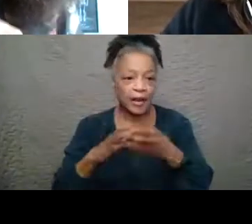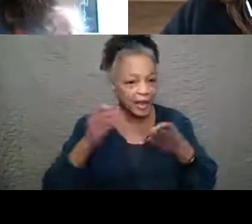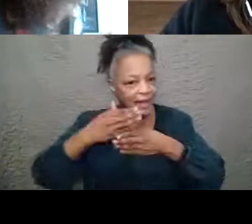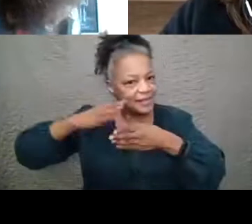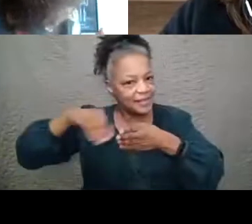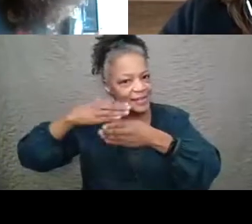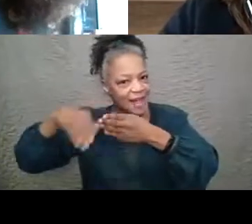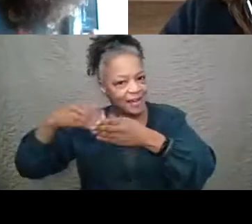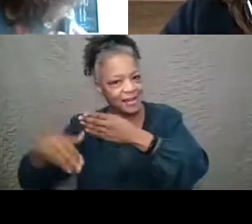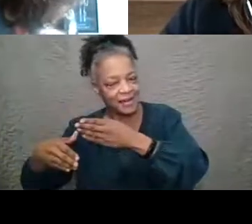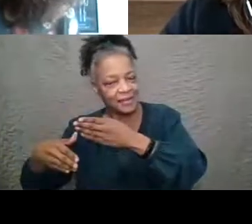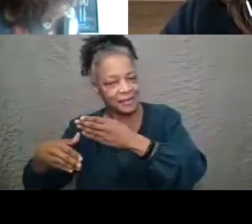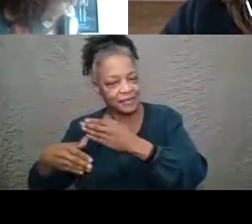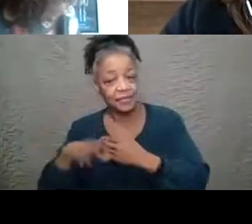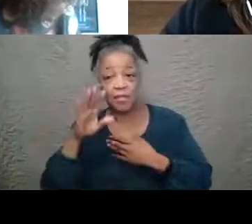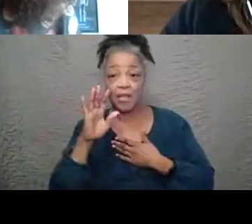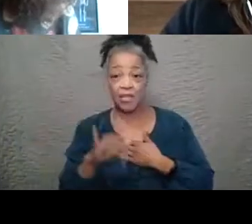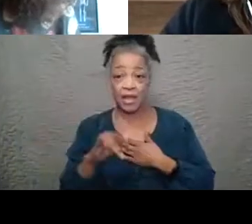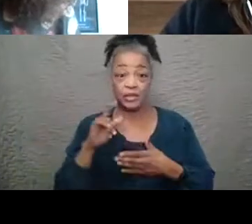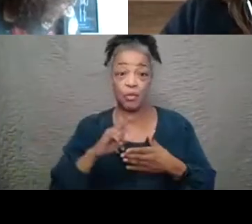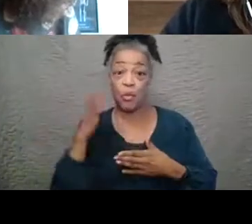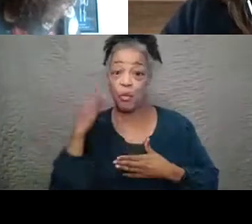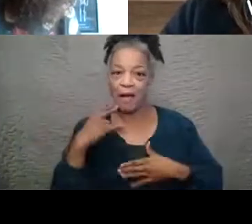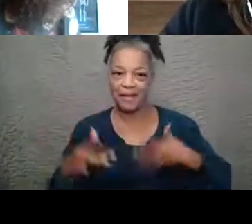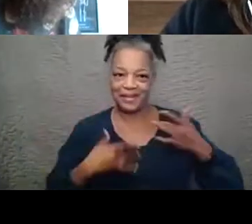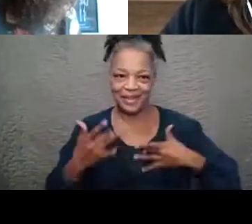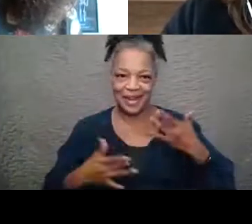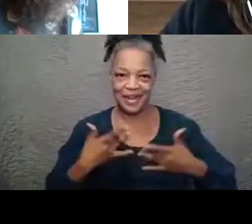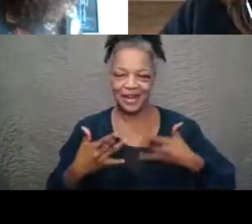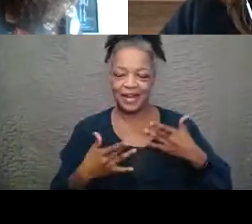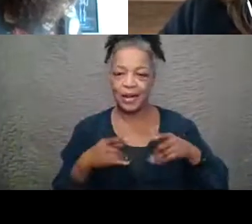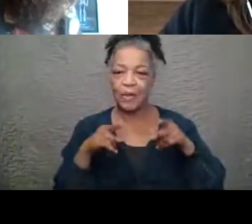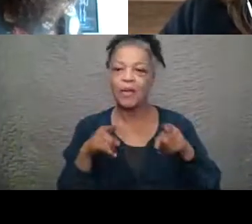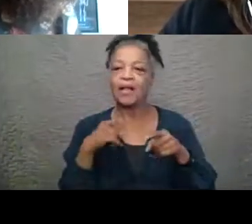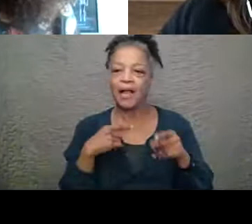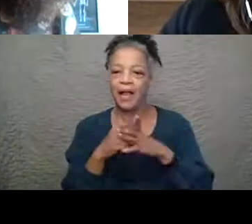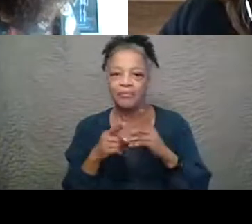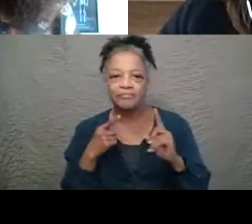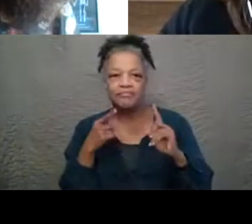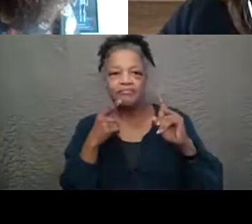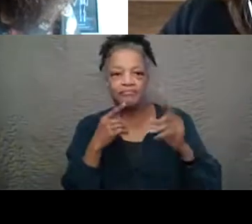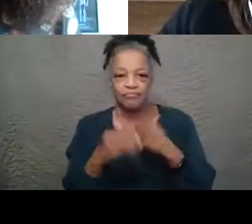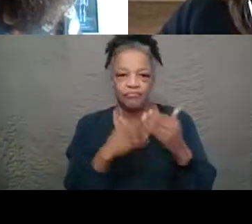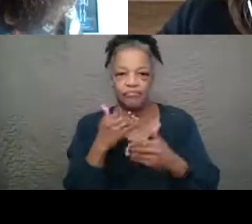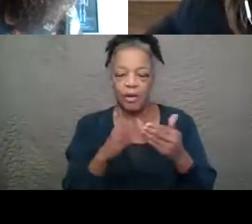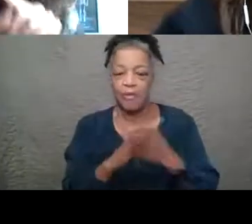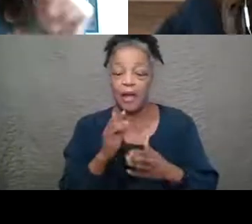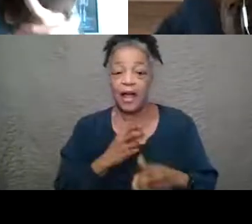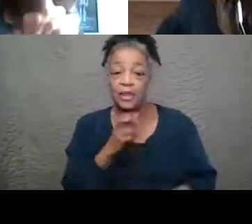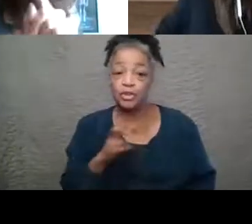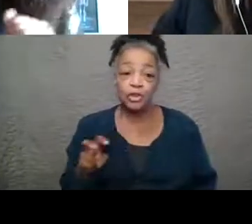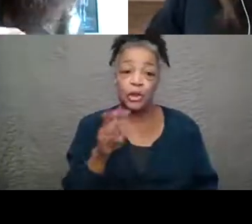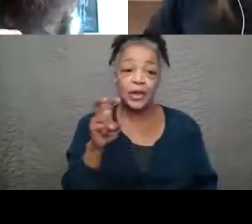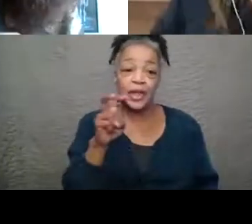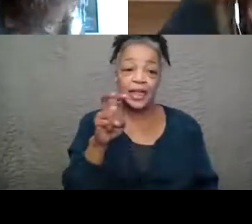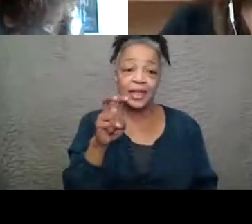And so that is what excites me as I embark upon my own journey as far as all of